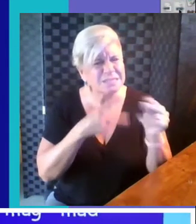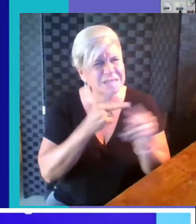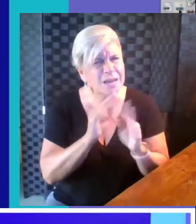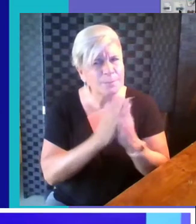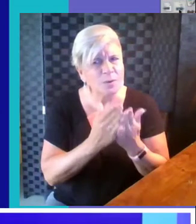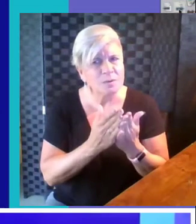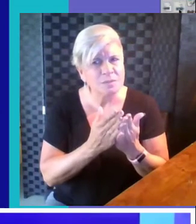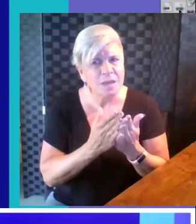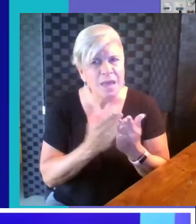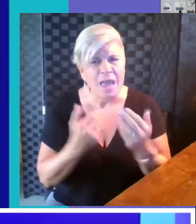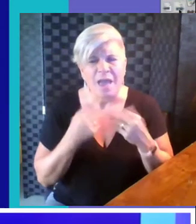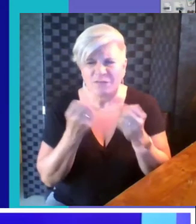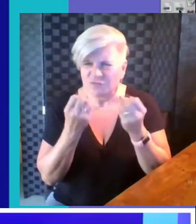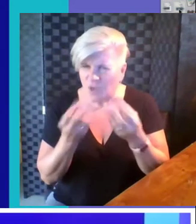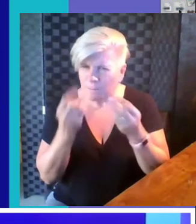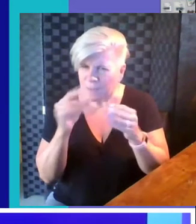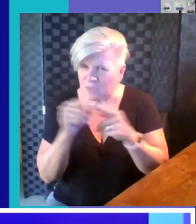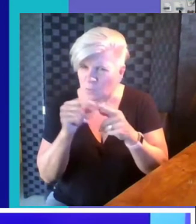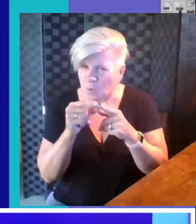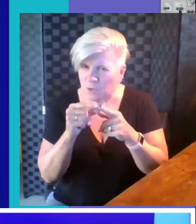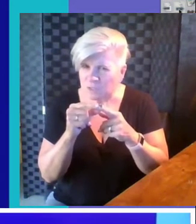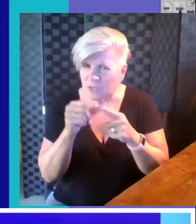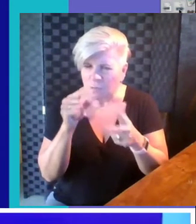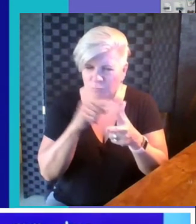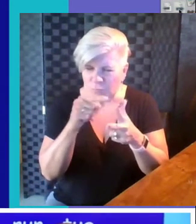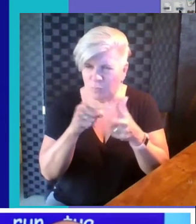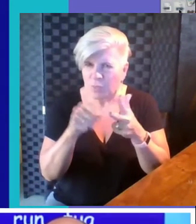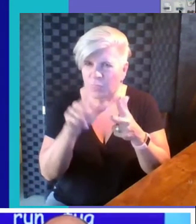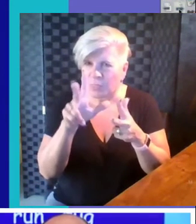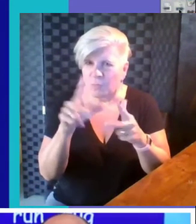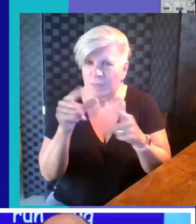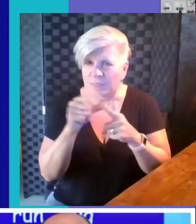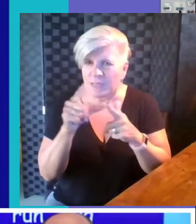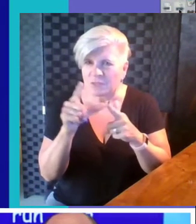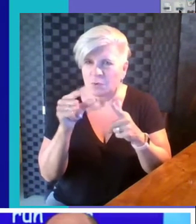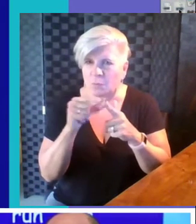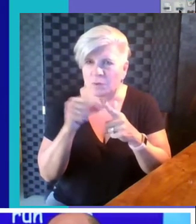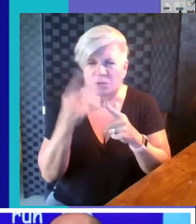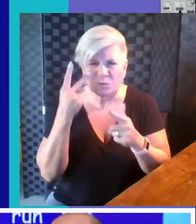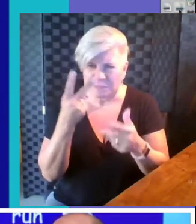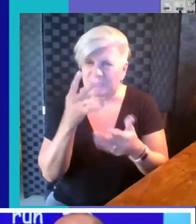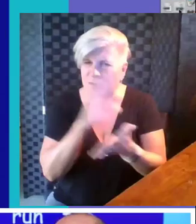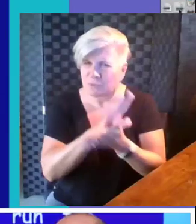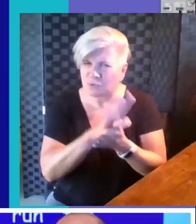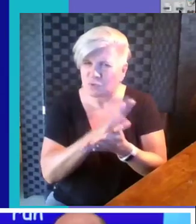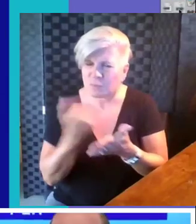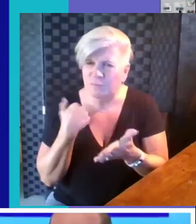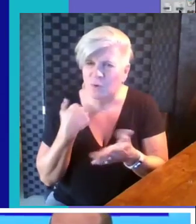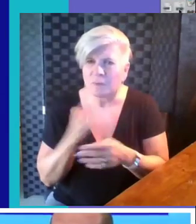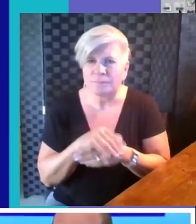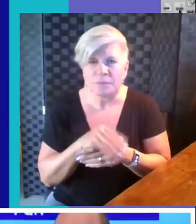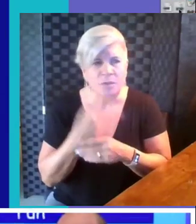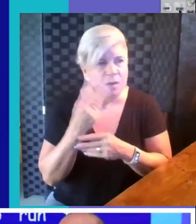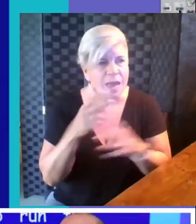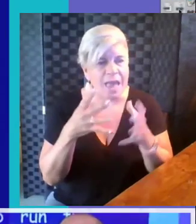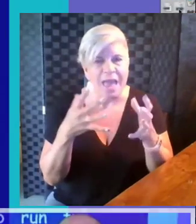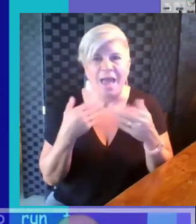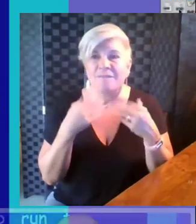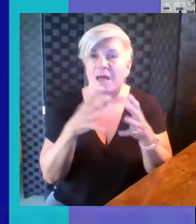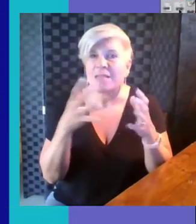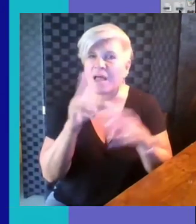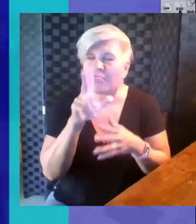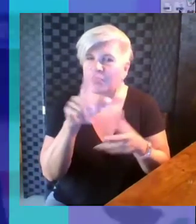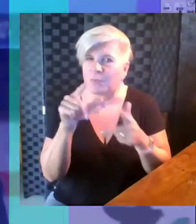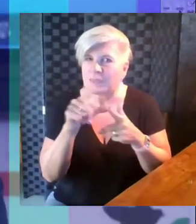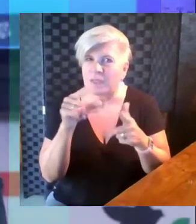books that have all these words in them. And I'm not going to be able to read them all to you, but you've seen these at school before. And look, they have a lot of 3-letter